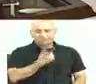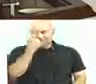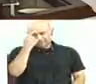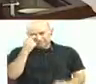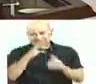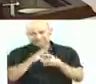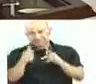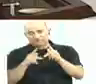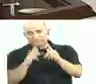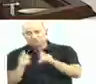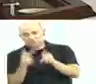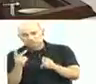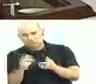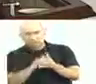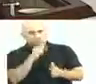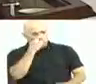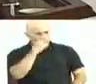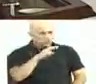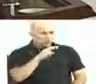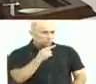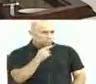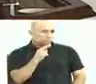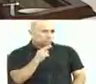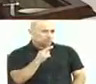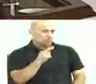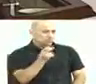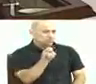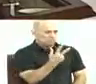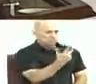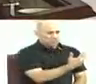Romans 12:3. That's not Barbara, that's not me.